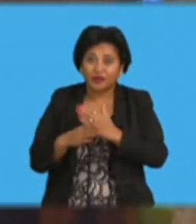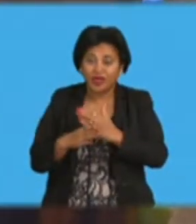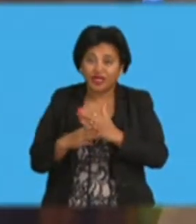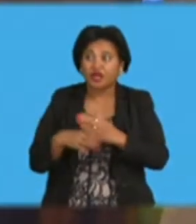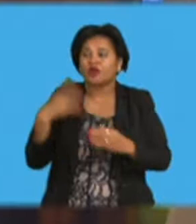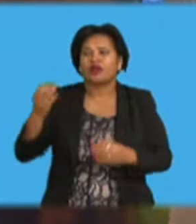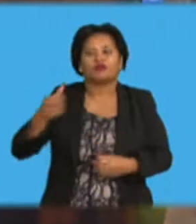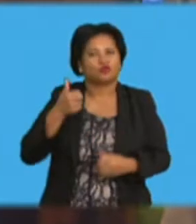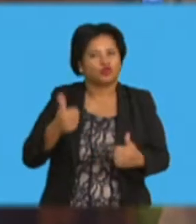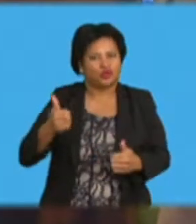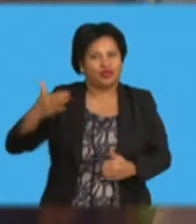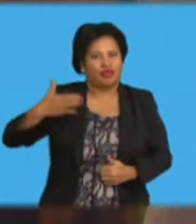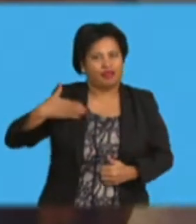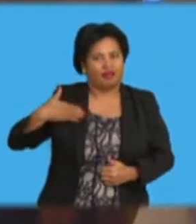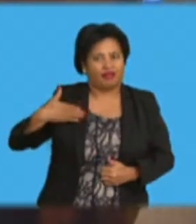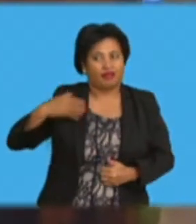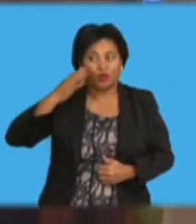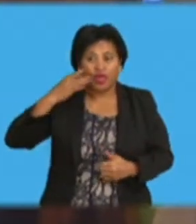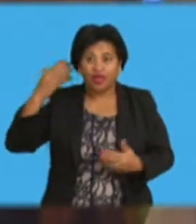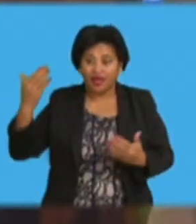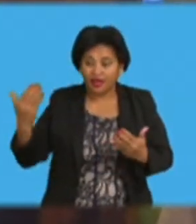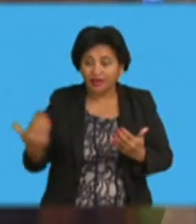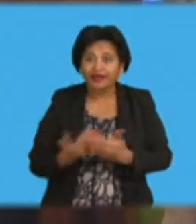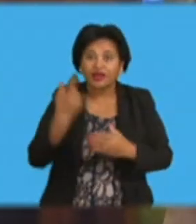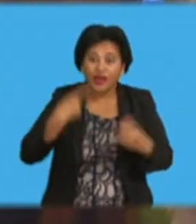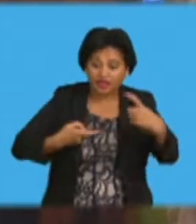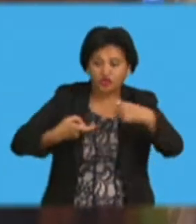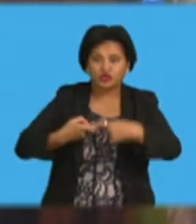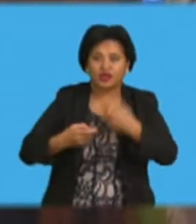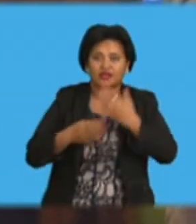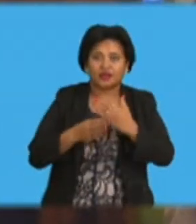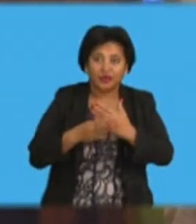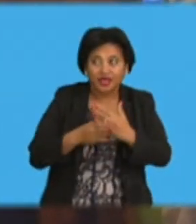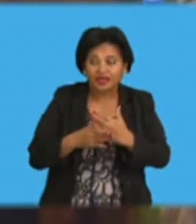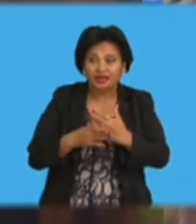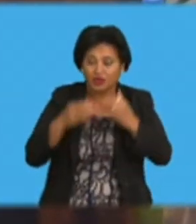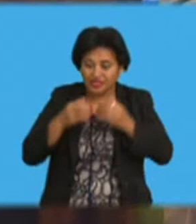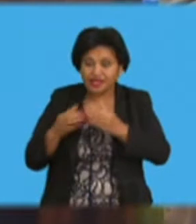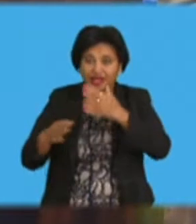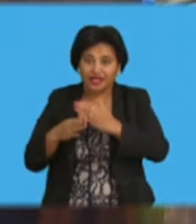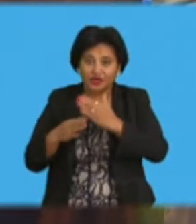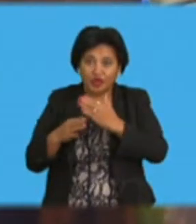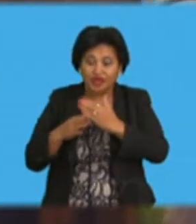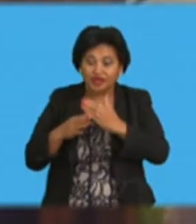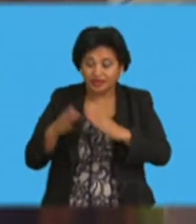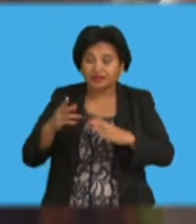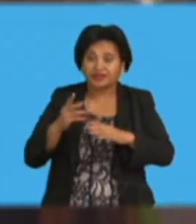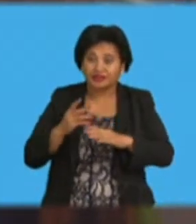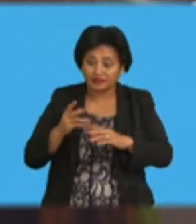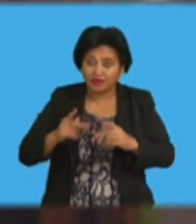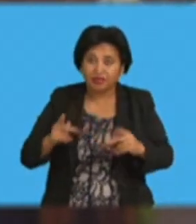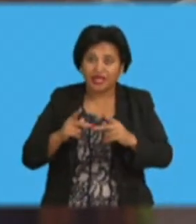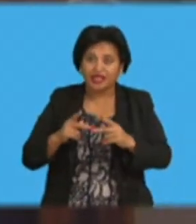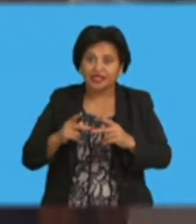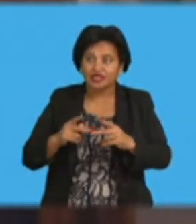enter the workforce. And secondly, when they are in the workforce, when they are in the place of employment, nothing is going to happen to them there that affects their